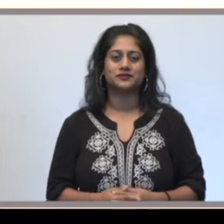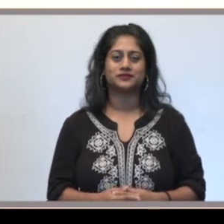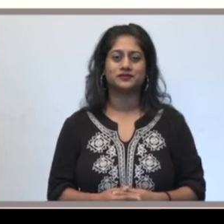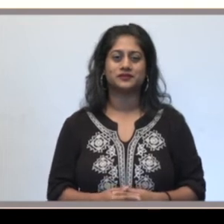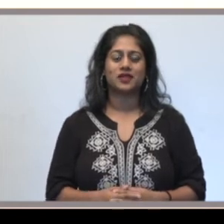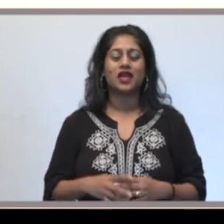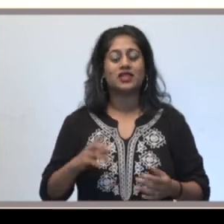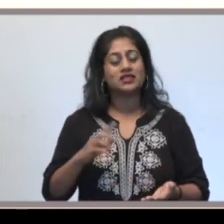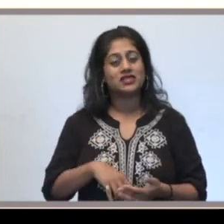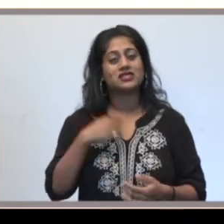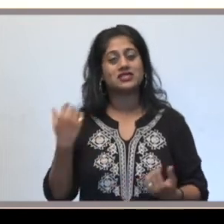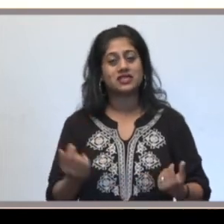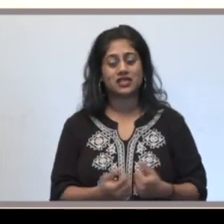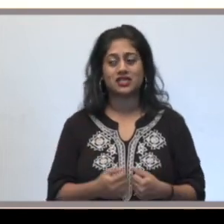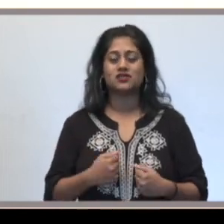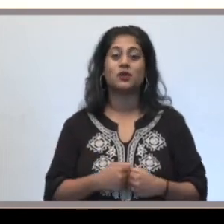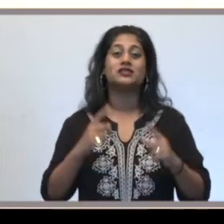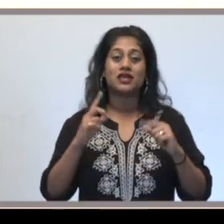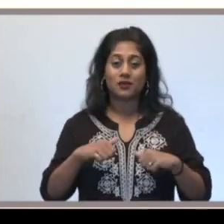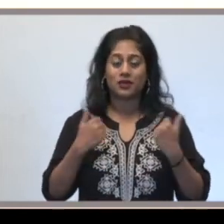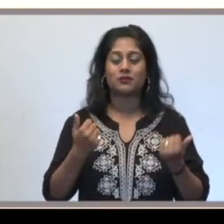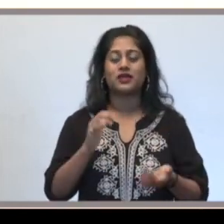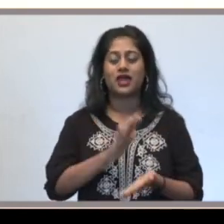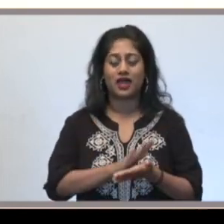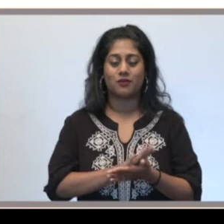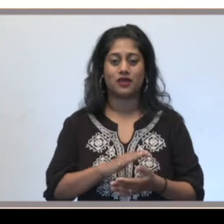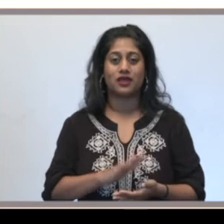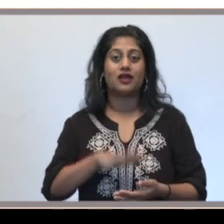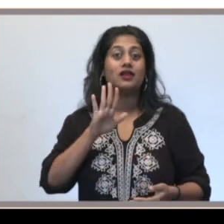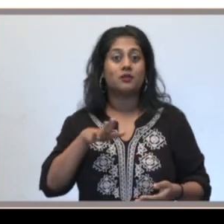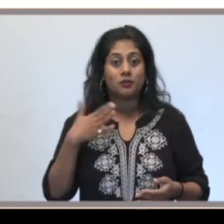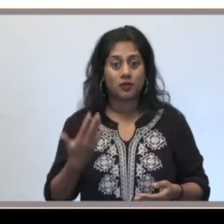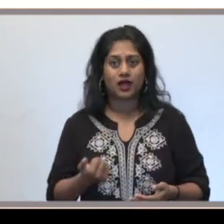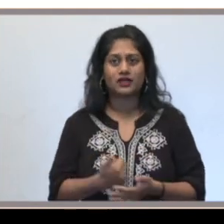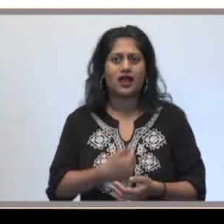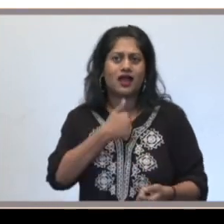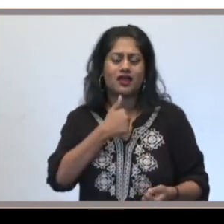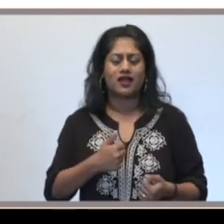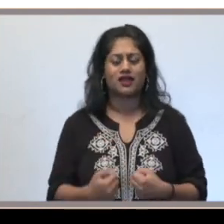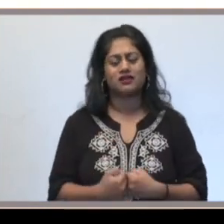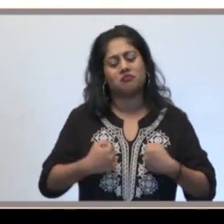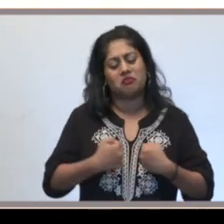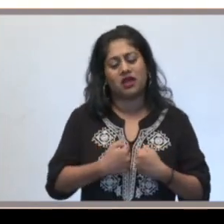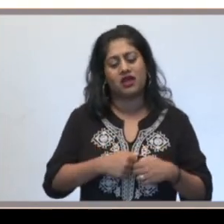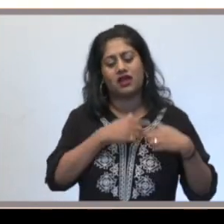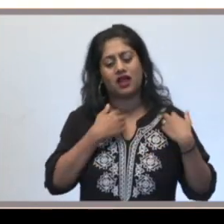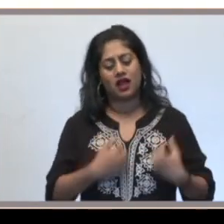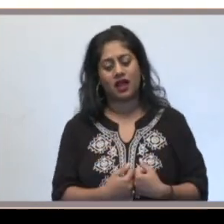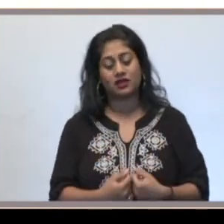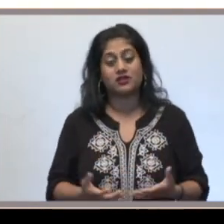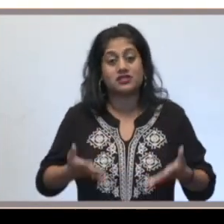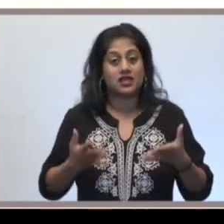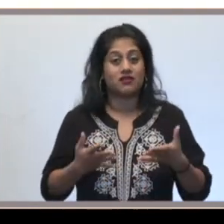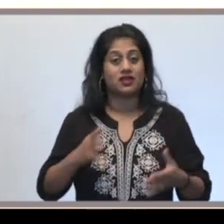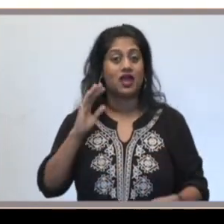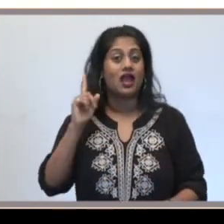seem like a reality then, when I was stuck in middle gear, as it were, in the thick of things. As a family, we've